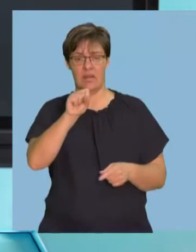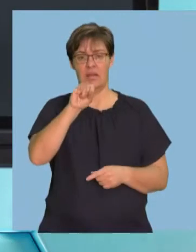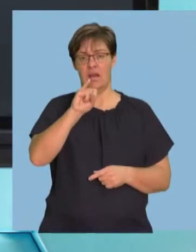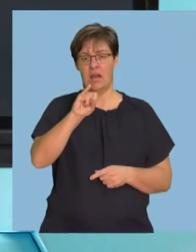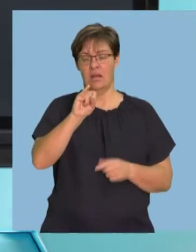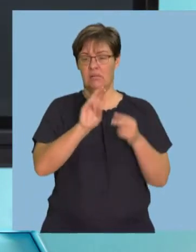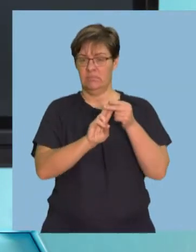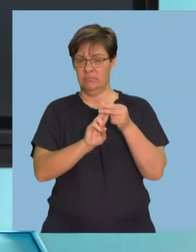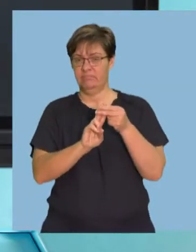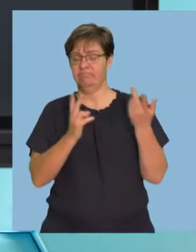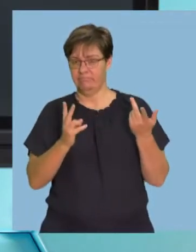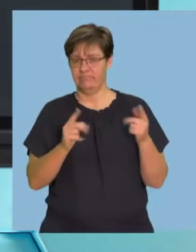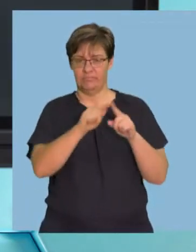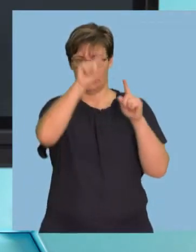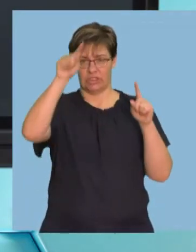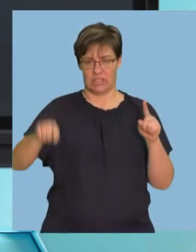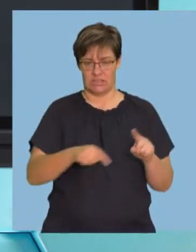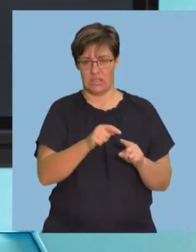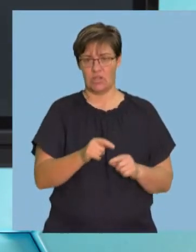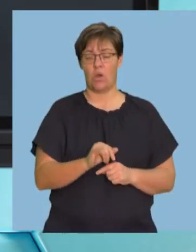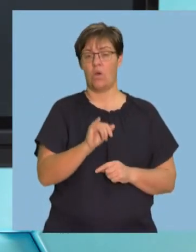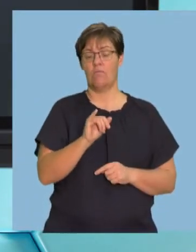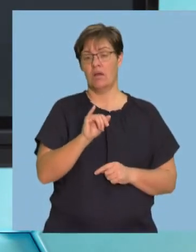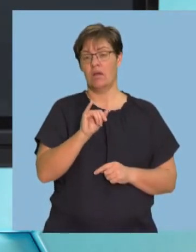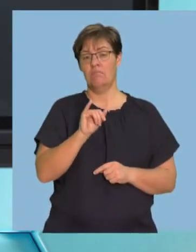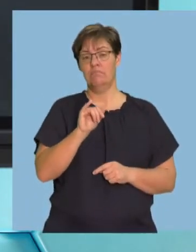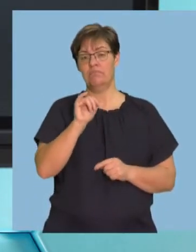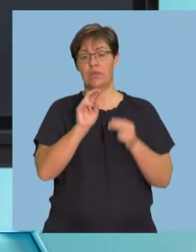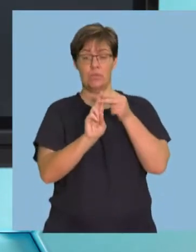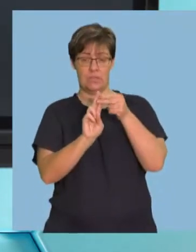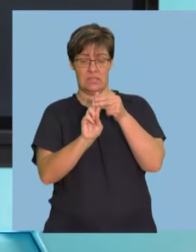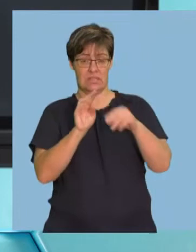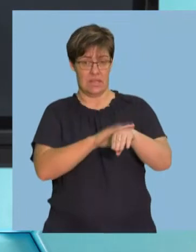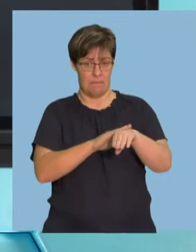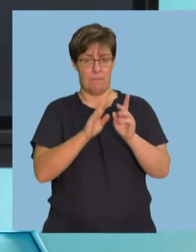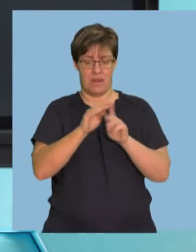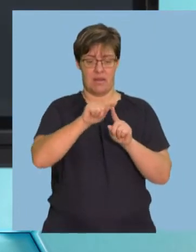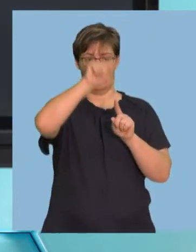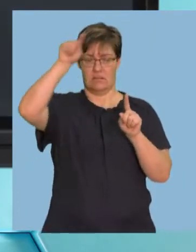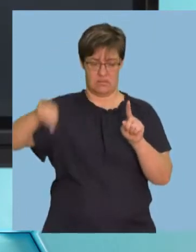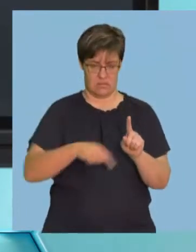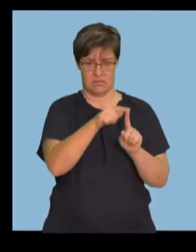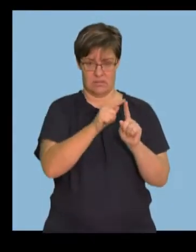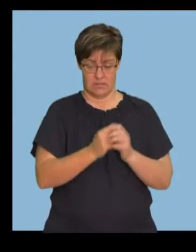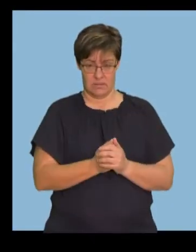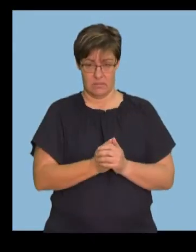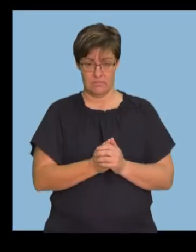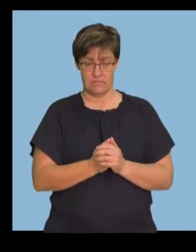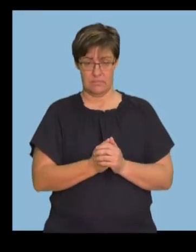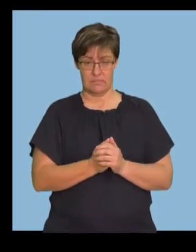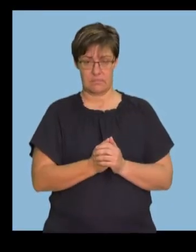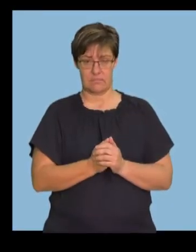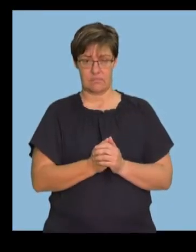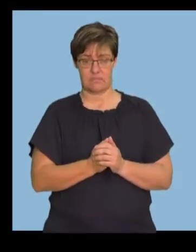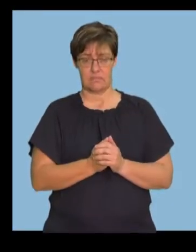the SI unit of time is obviously the second. So when we say a unit time, we're talking about a second. All right. So this is the